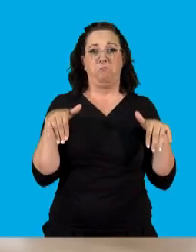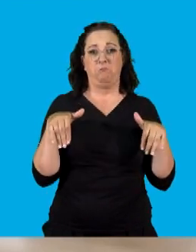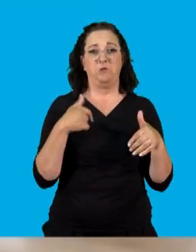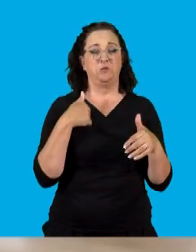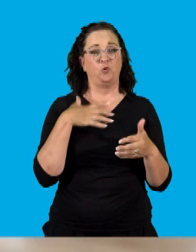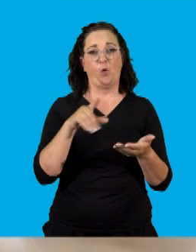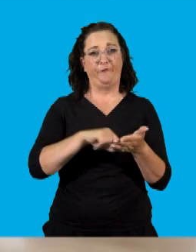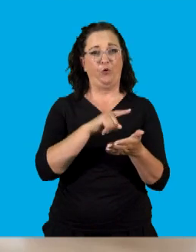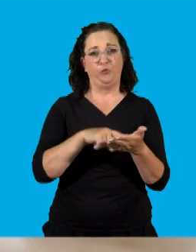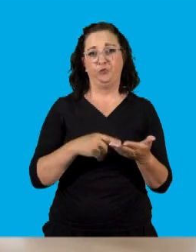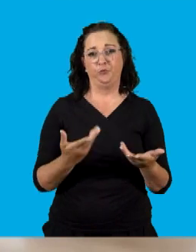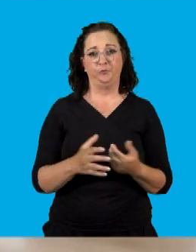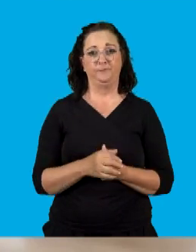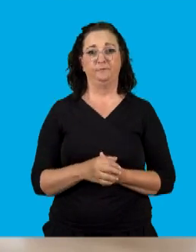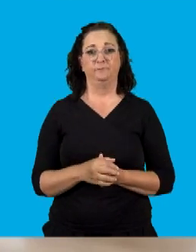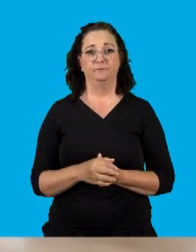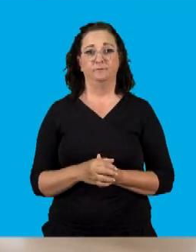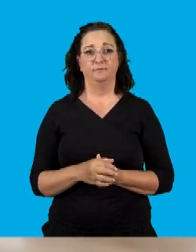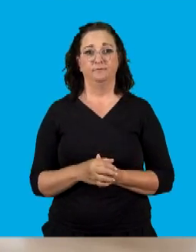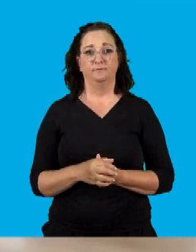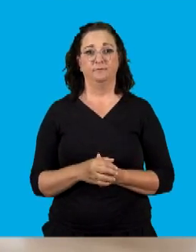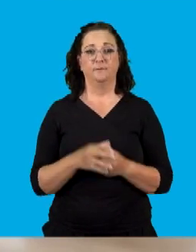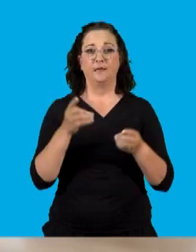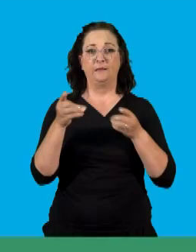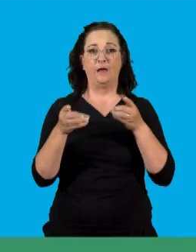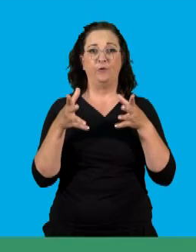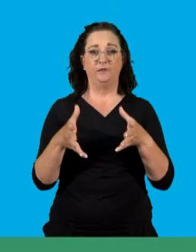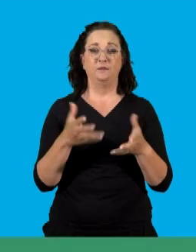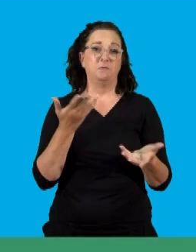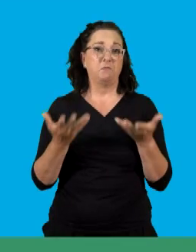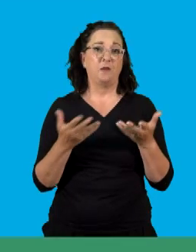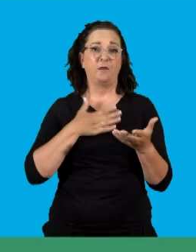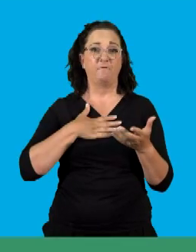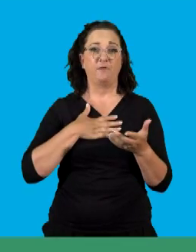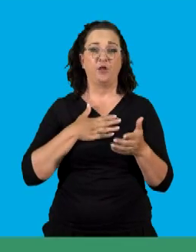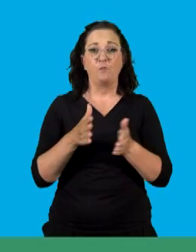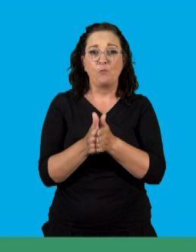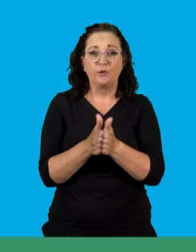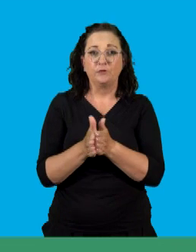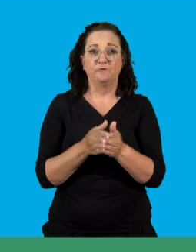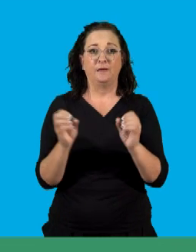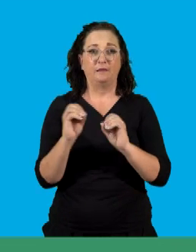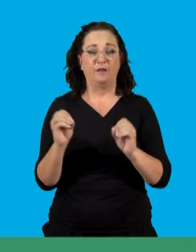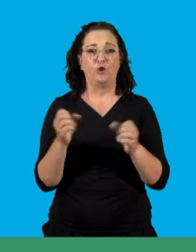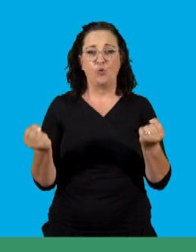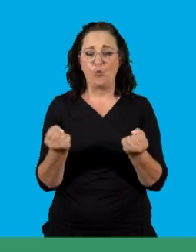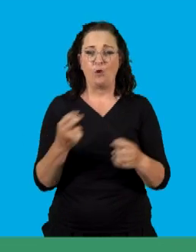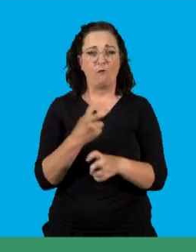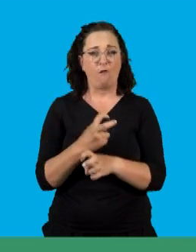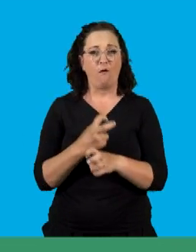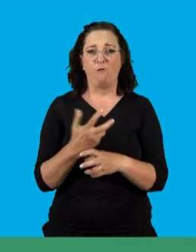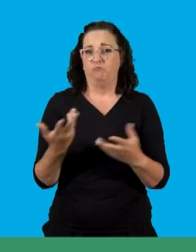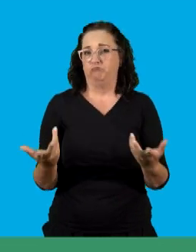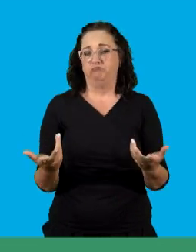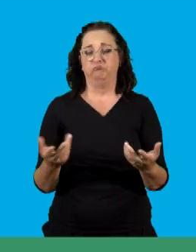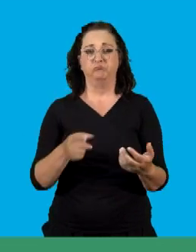decided not to exercise their voting right. Directors may not be motivated to work very hard